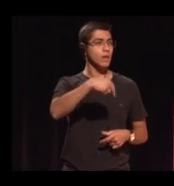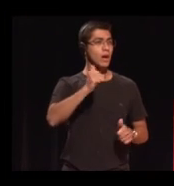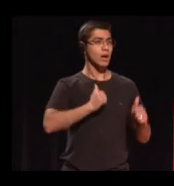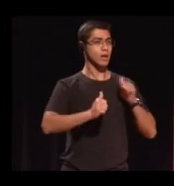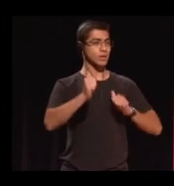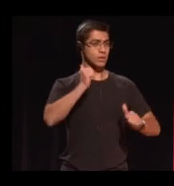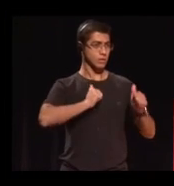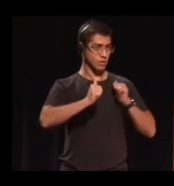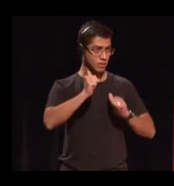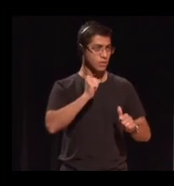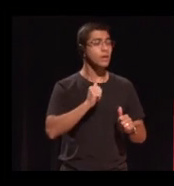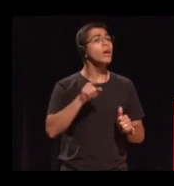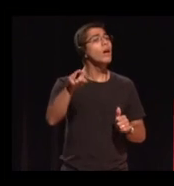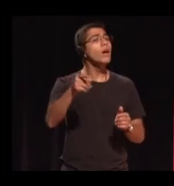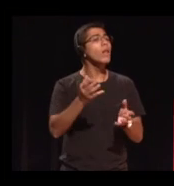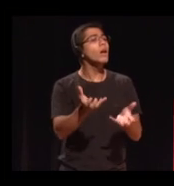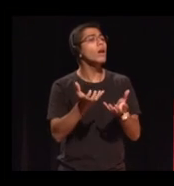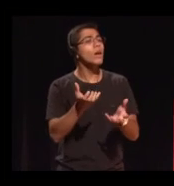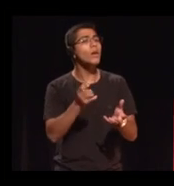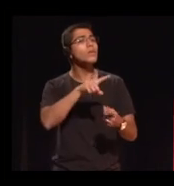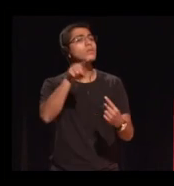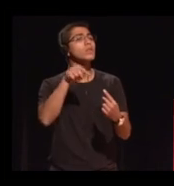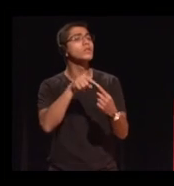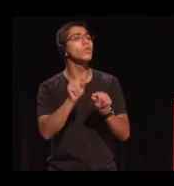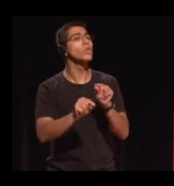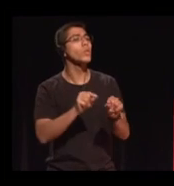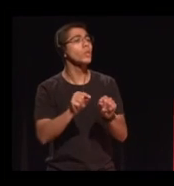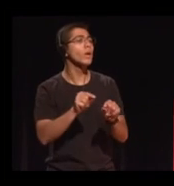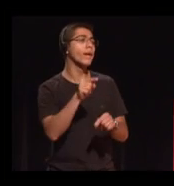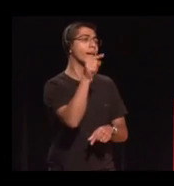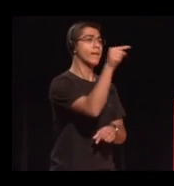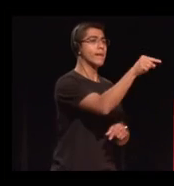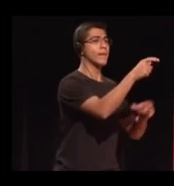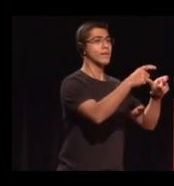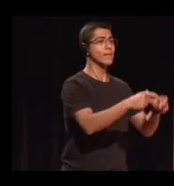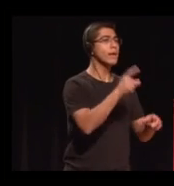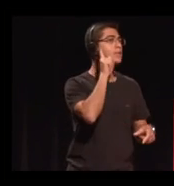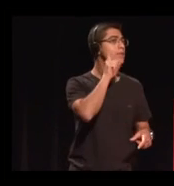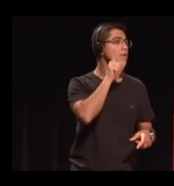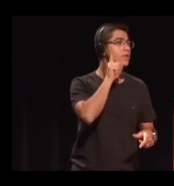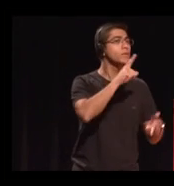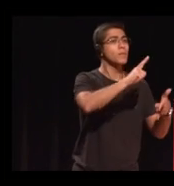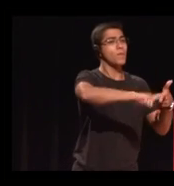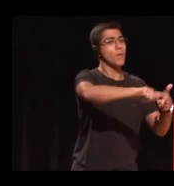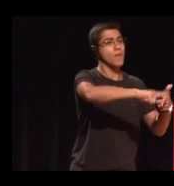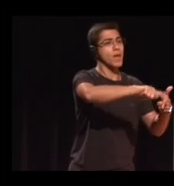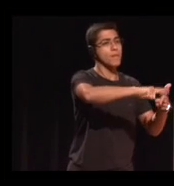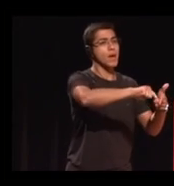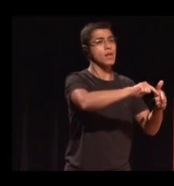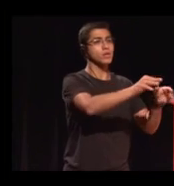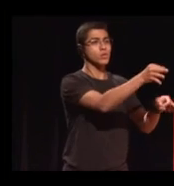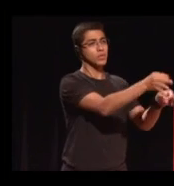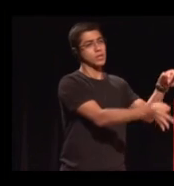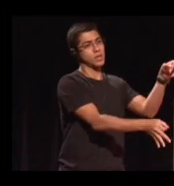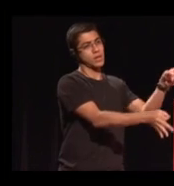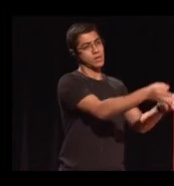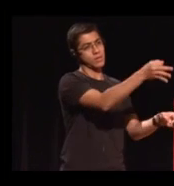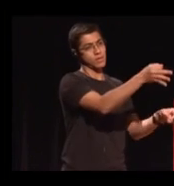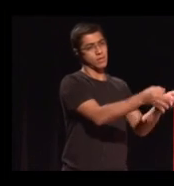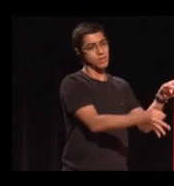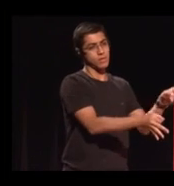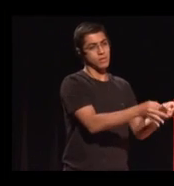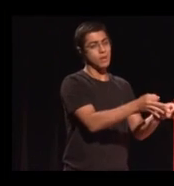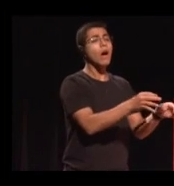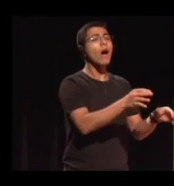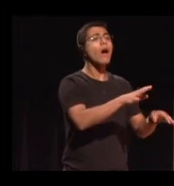in the US judicial system, which is a bias against black and brown people. Black men are